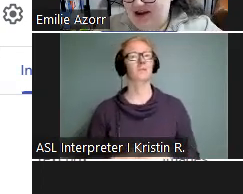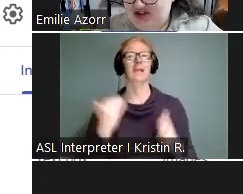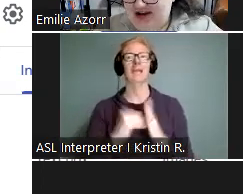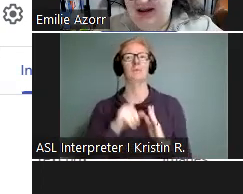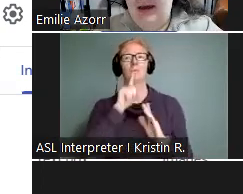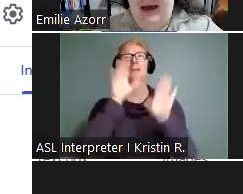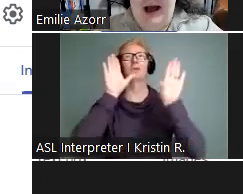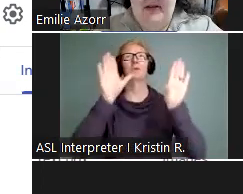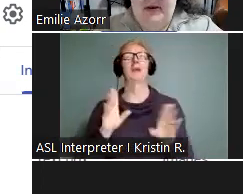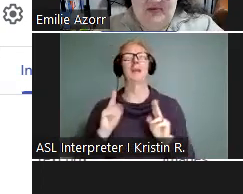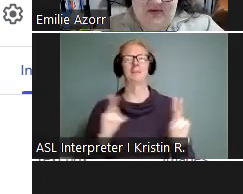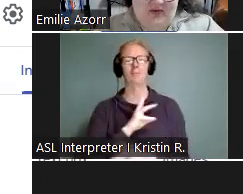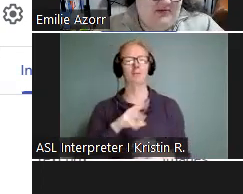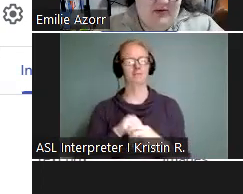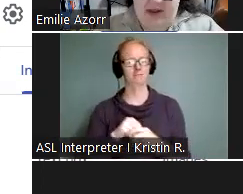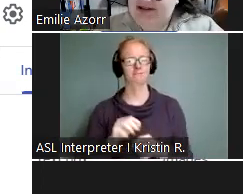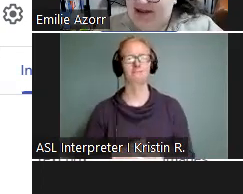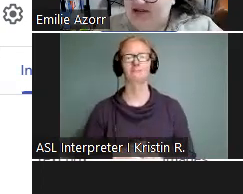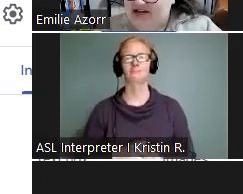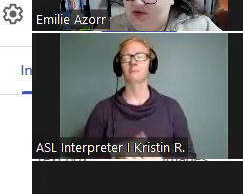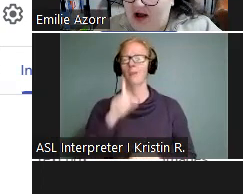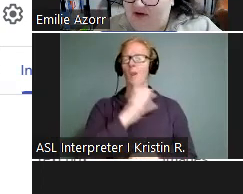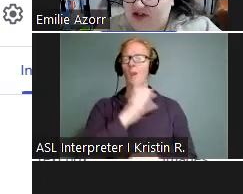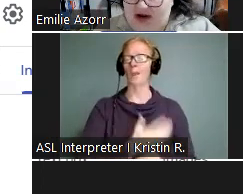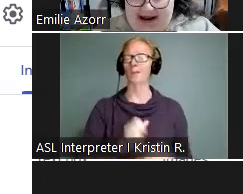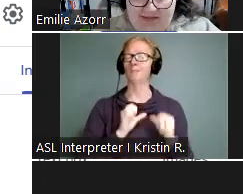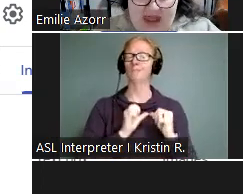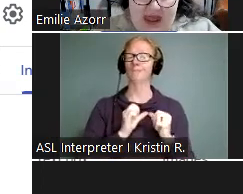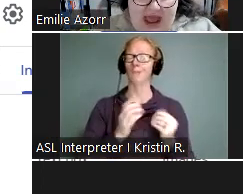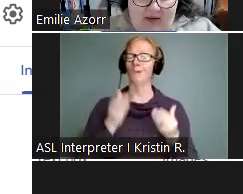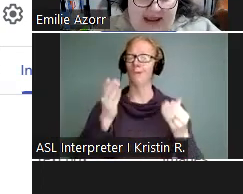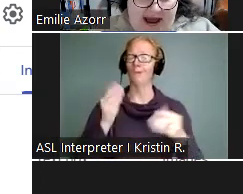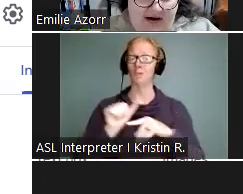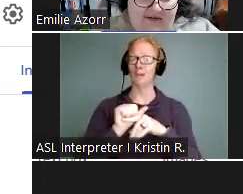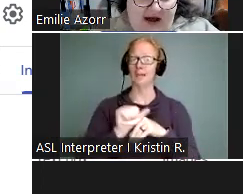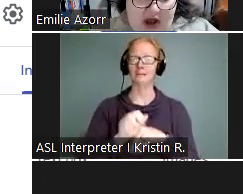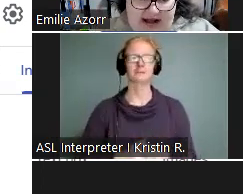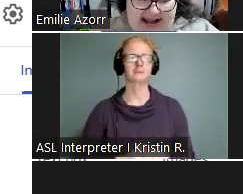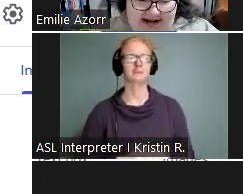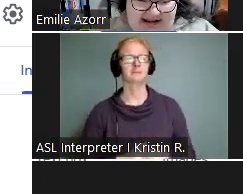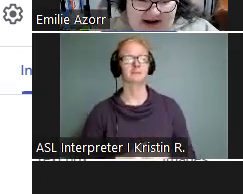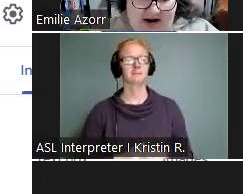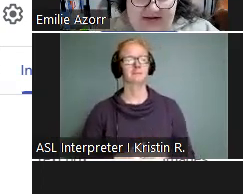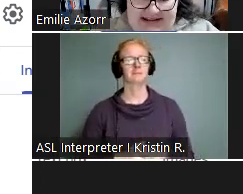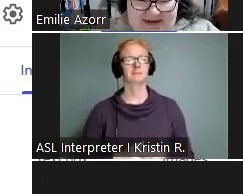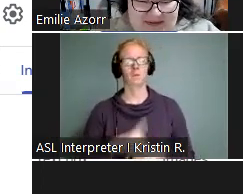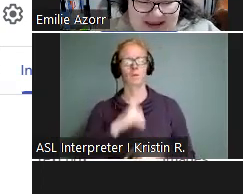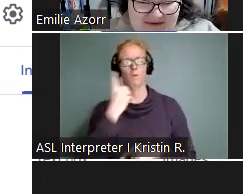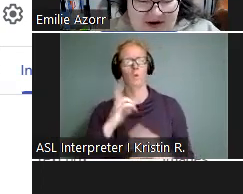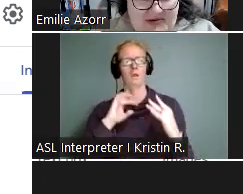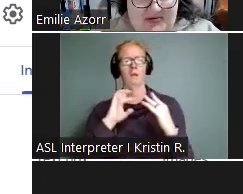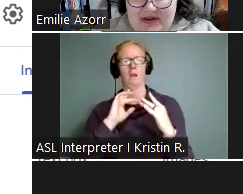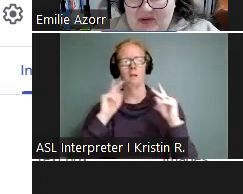our collaboration that would be willing to continue offering training. And we have a contact here,